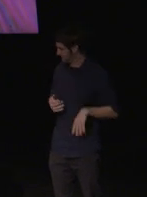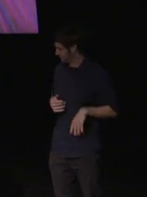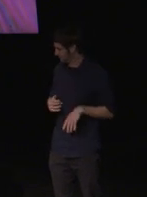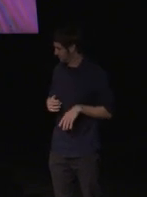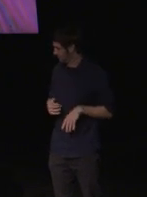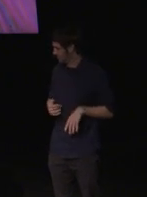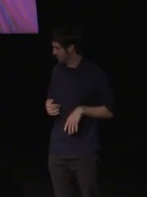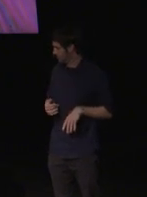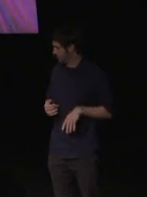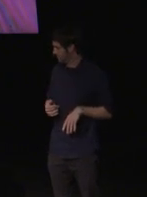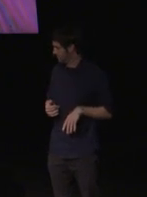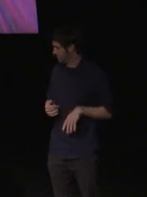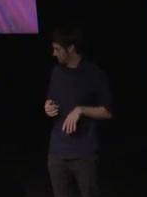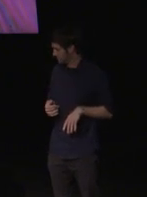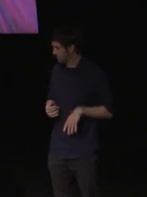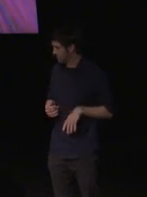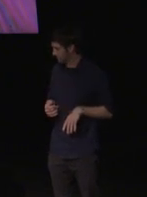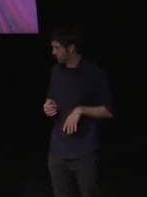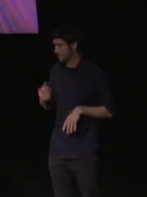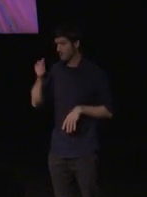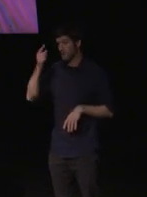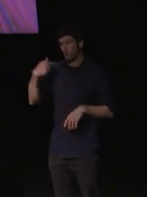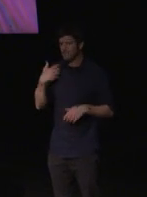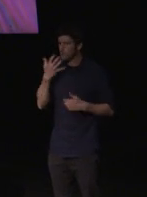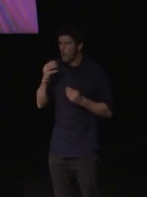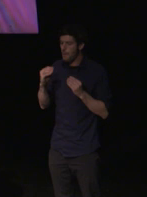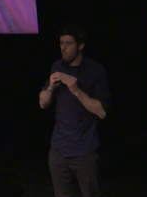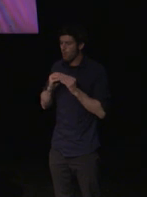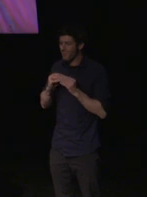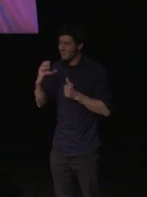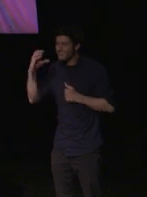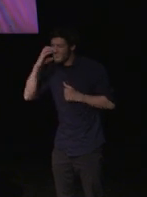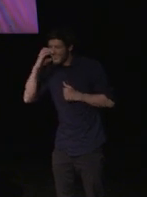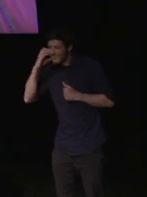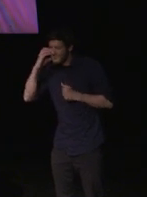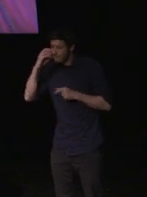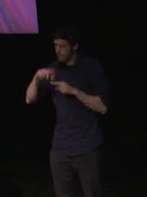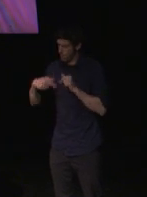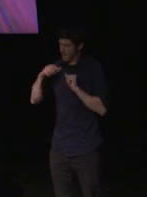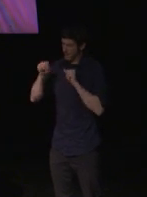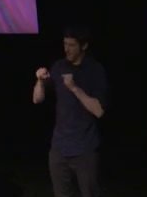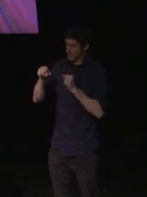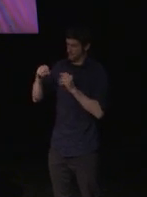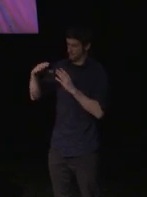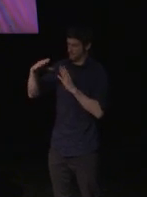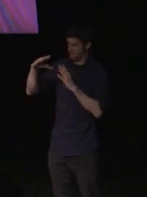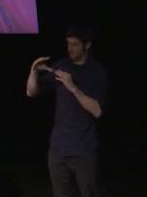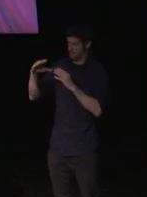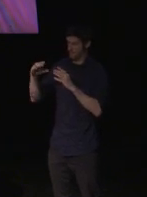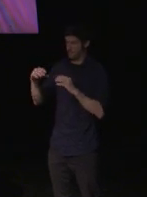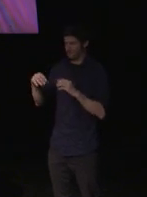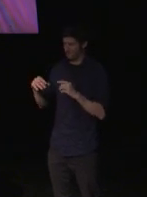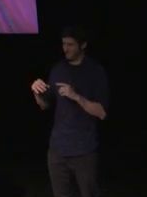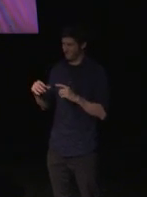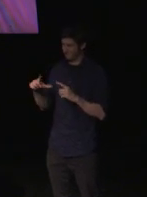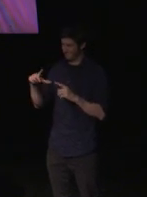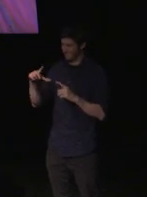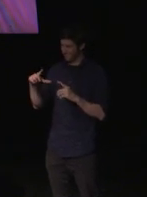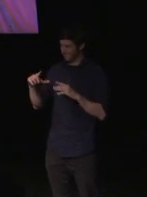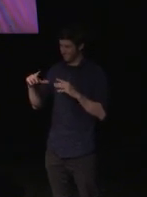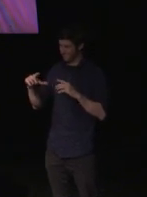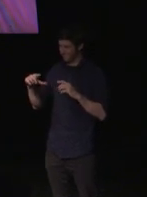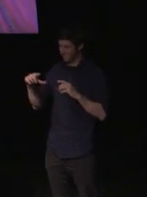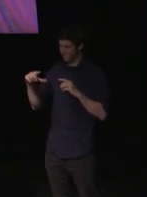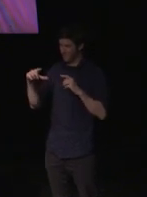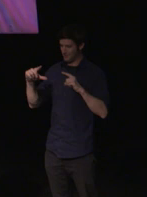switch buttons actually require some room, we could make it sloped. And so we sloped it so that people could rest their hands on